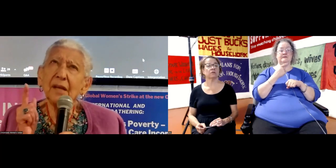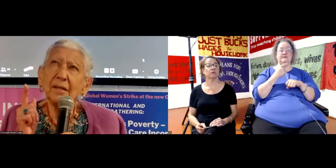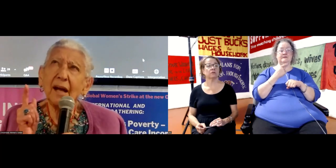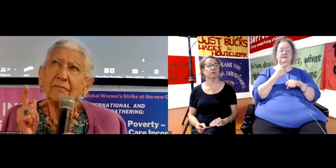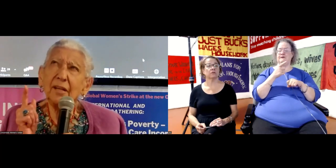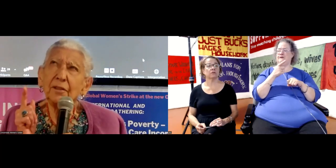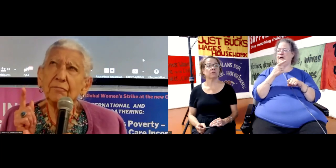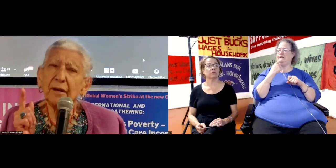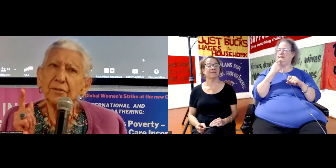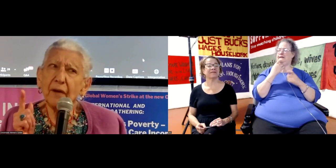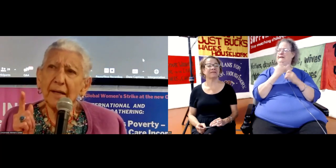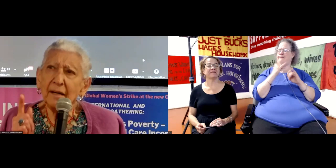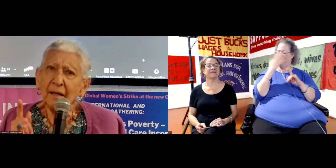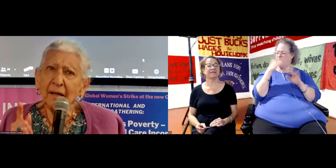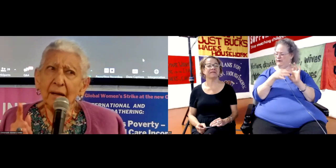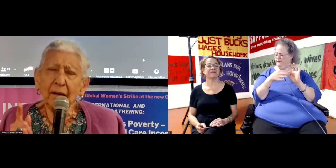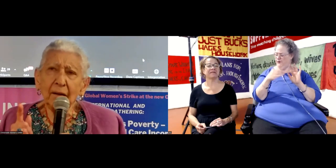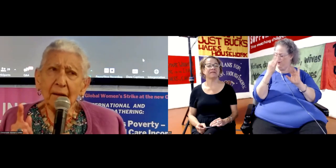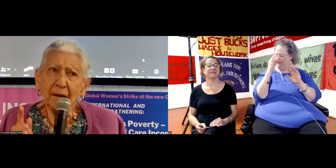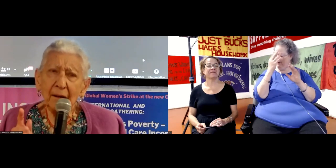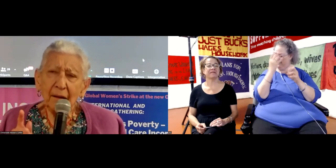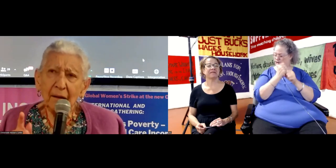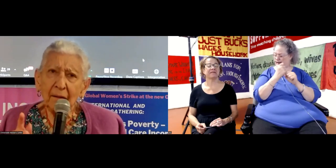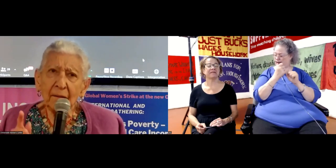wait a second, I have to get the phrase right.